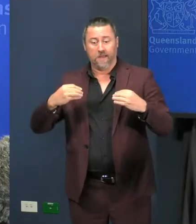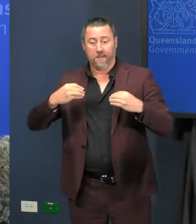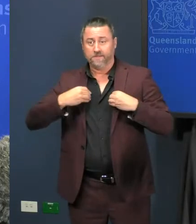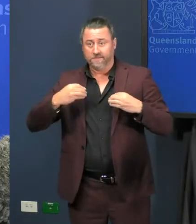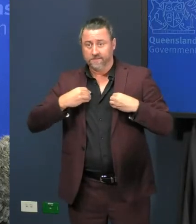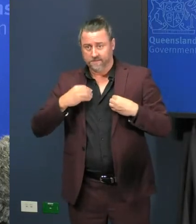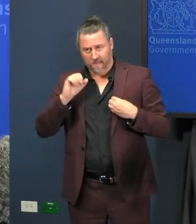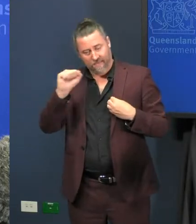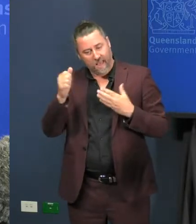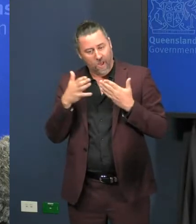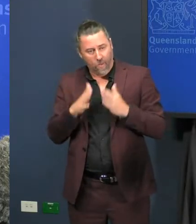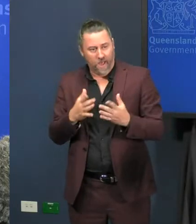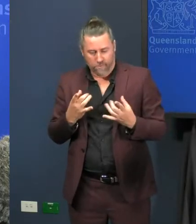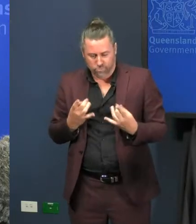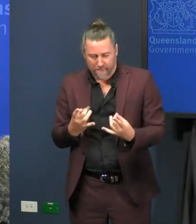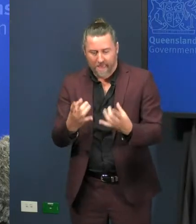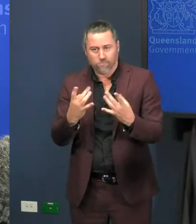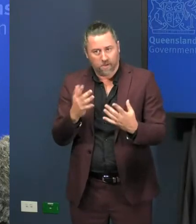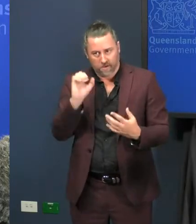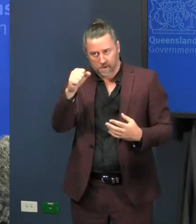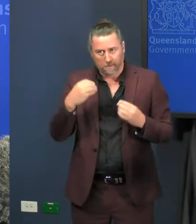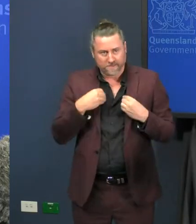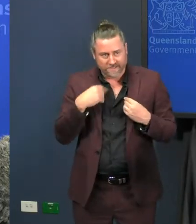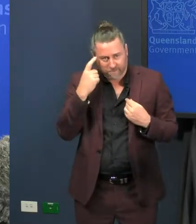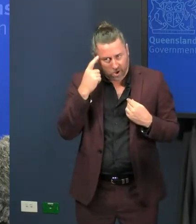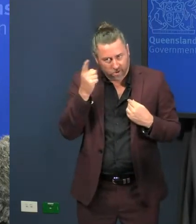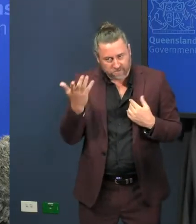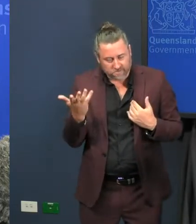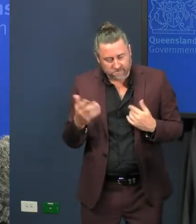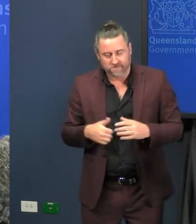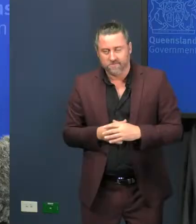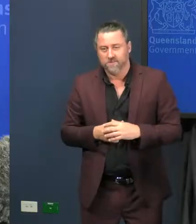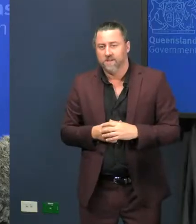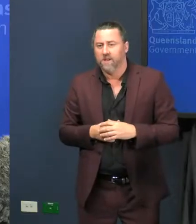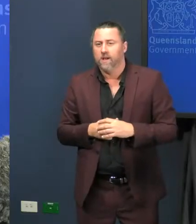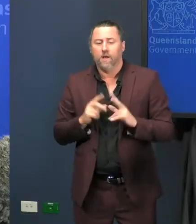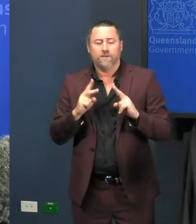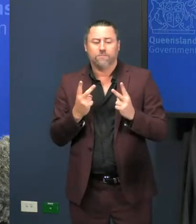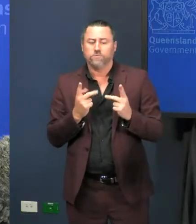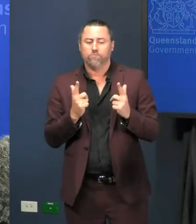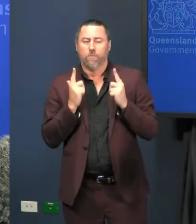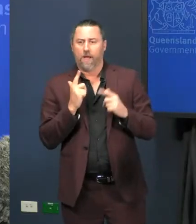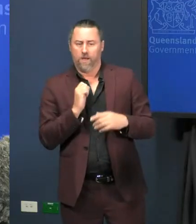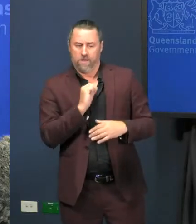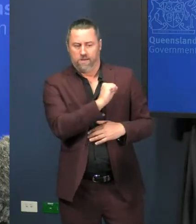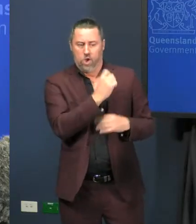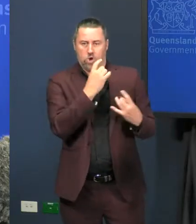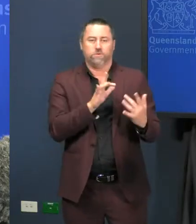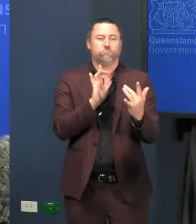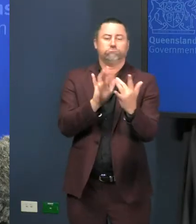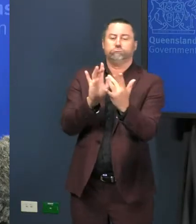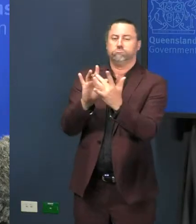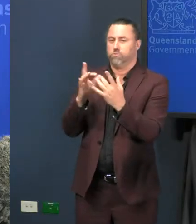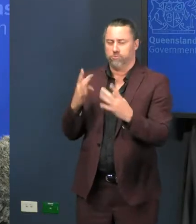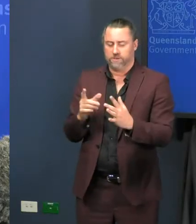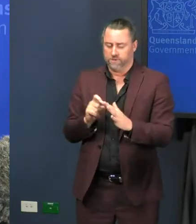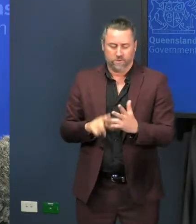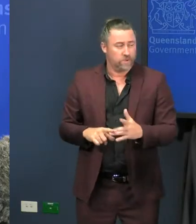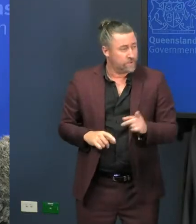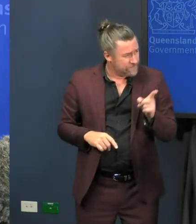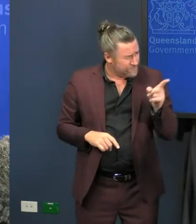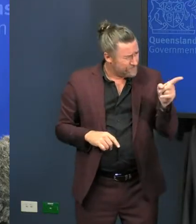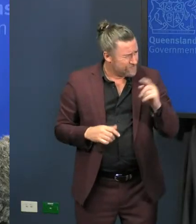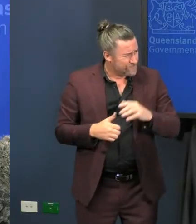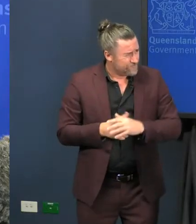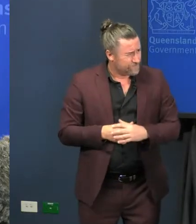well. And now's the time for them to do that. And the Deputy Premier leads that, and he's begun that process already. You